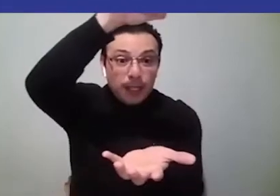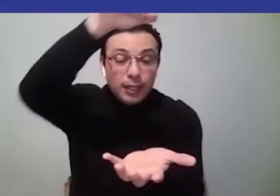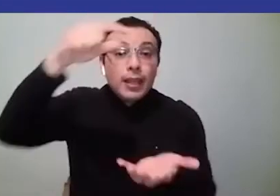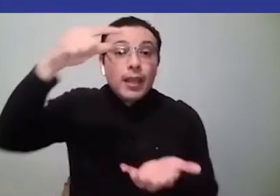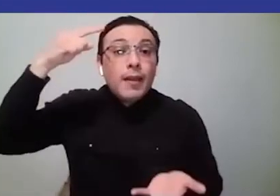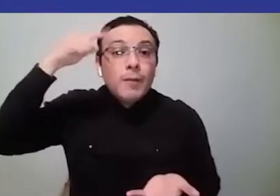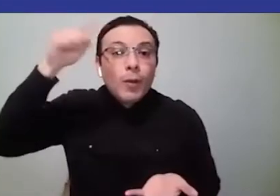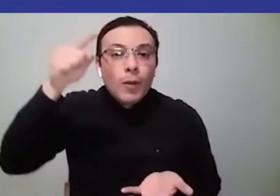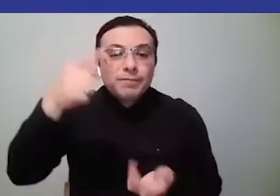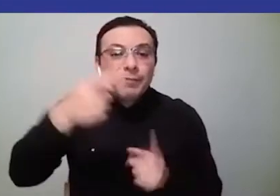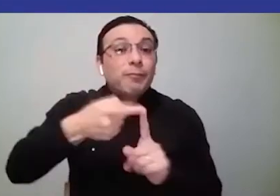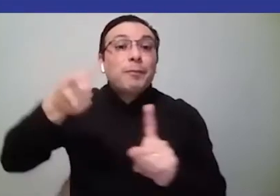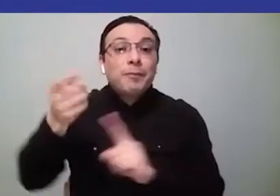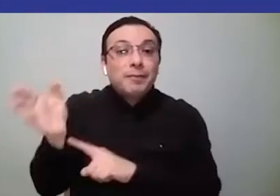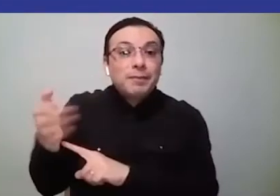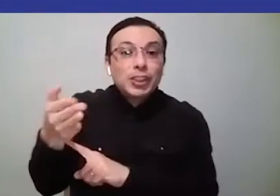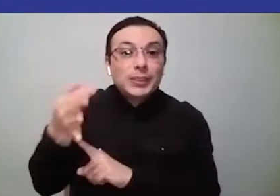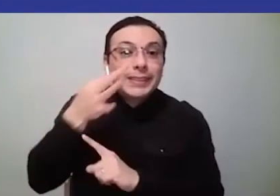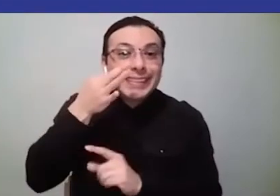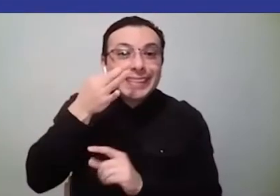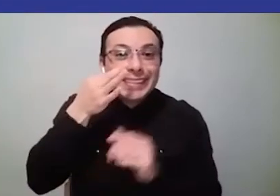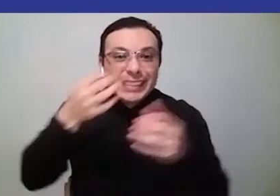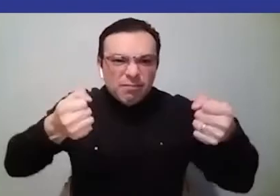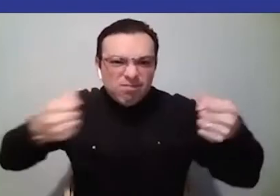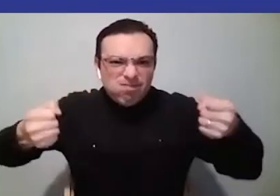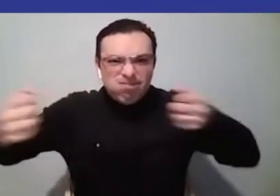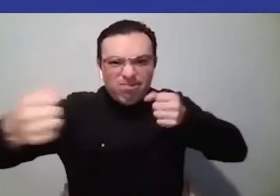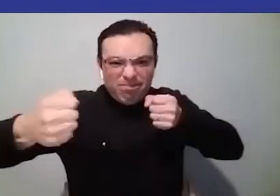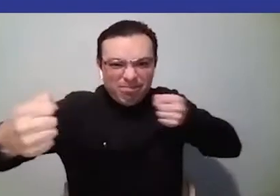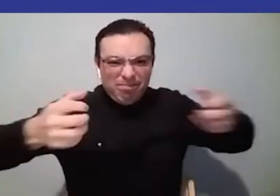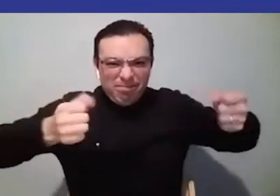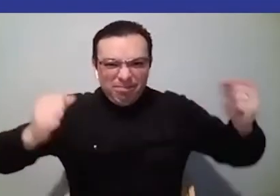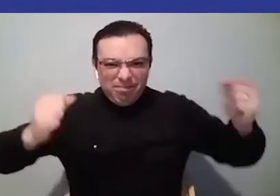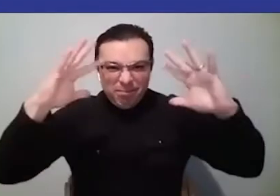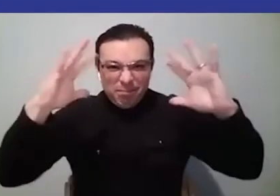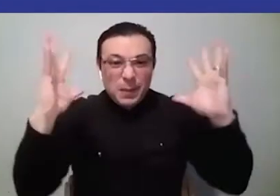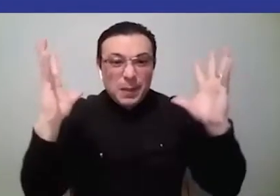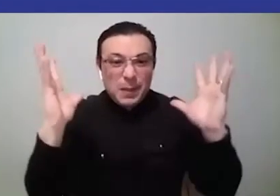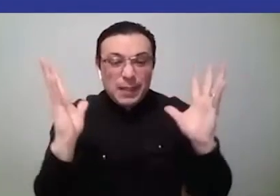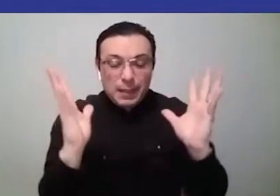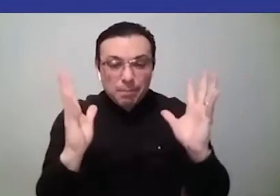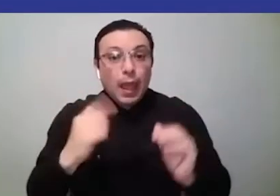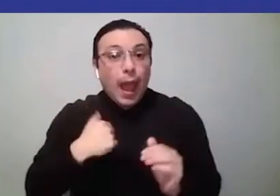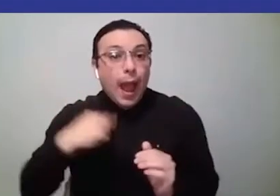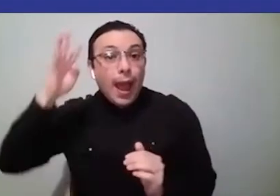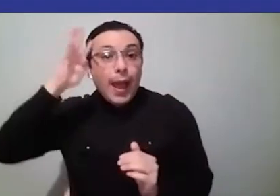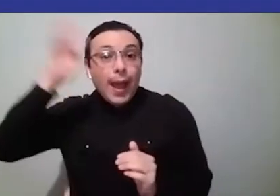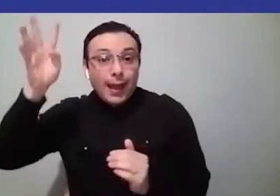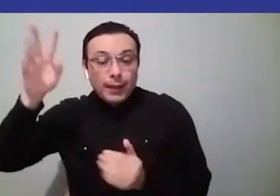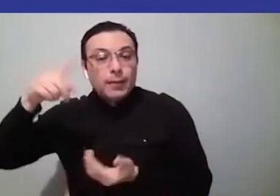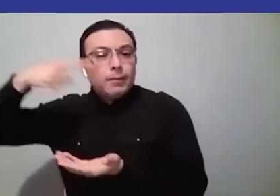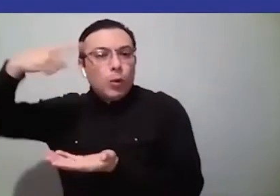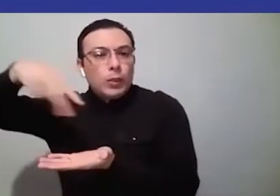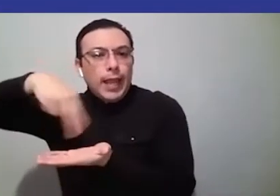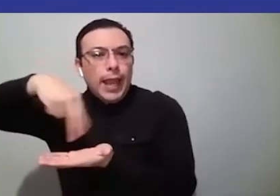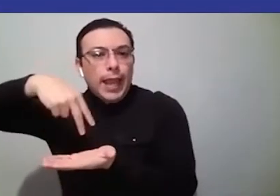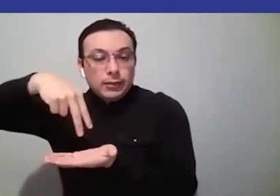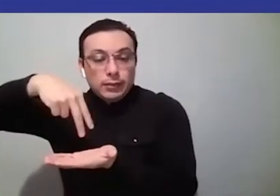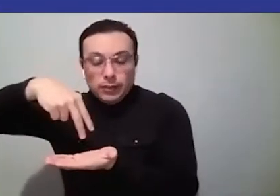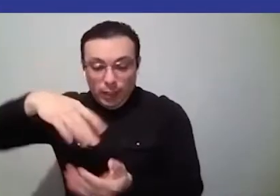Nichugni, which, you know, so in holding this lantern and in knowing this fishskin, so